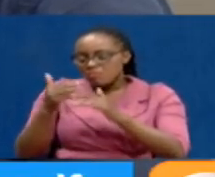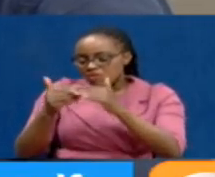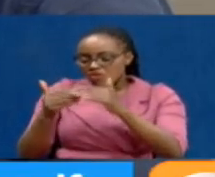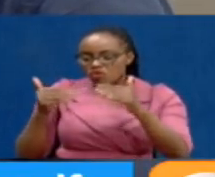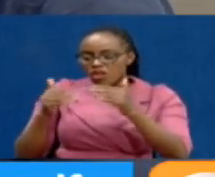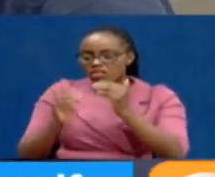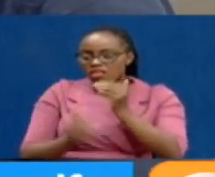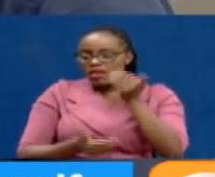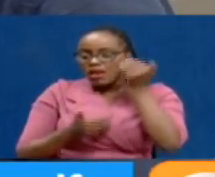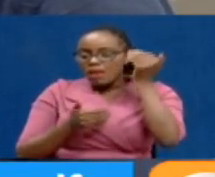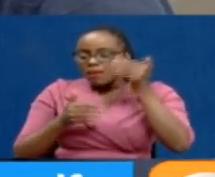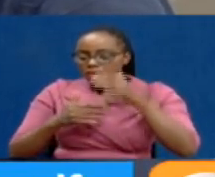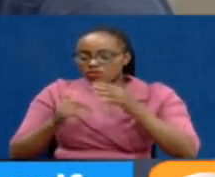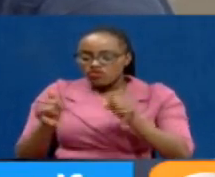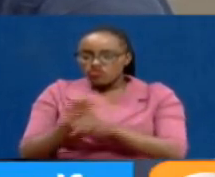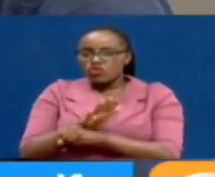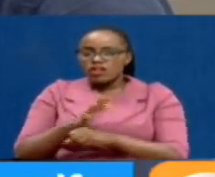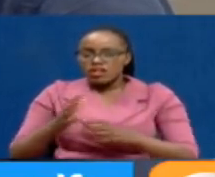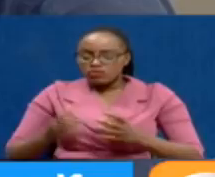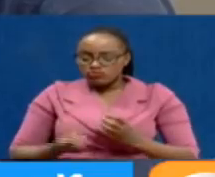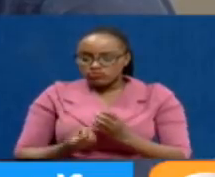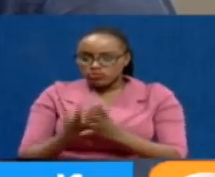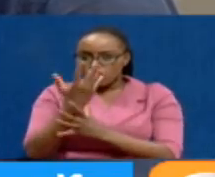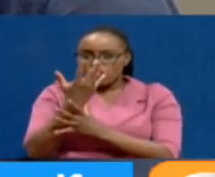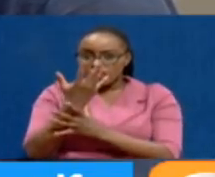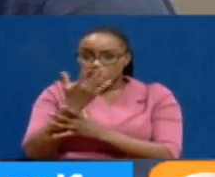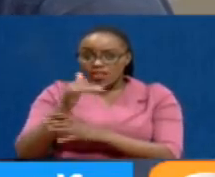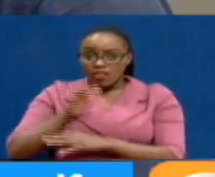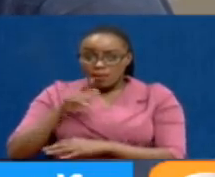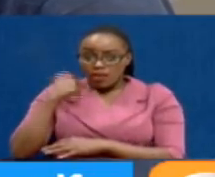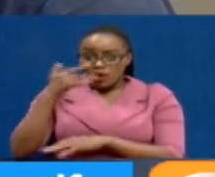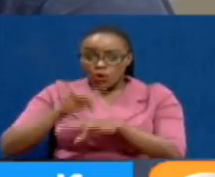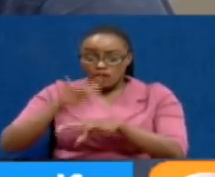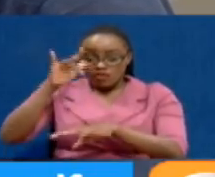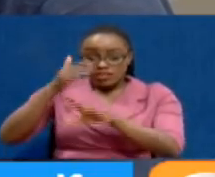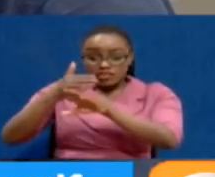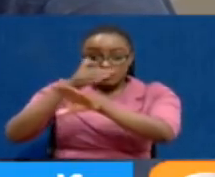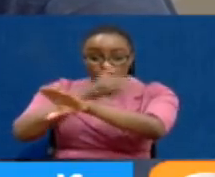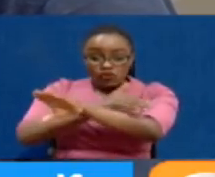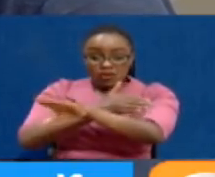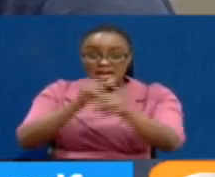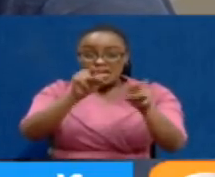formed. So in the next few months, we'll be seeing babies whose mothers were infected earlier,